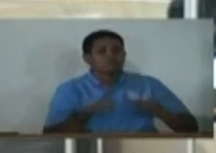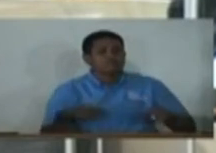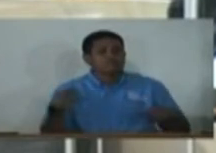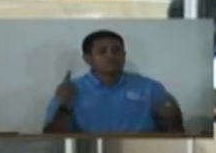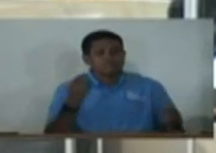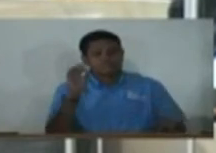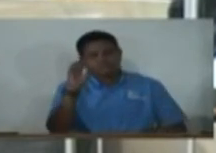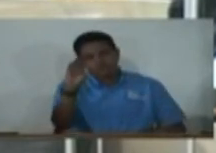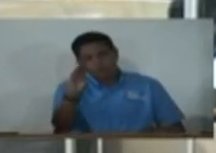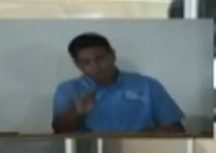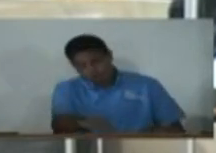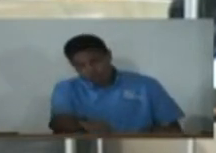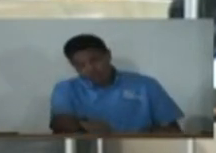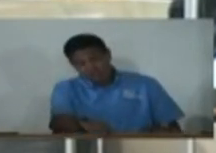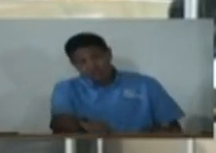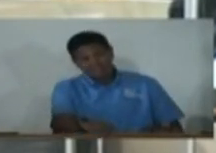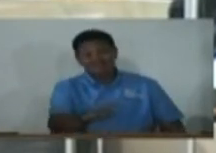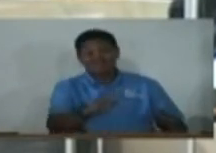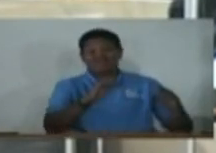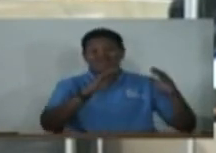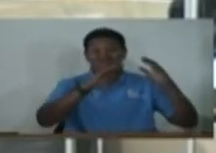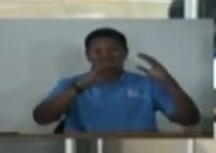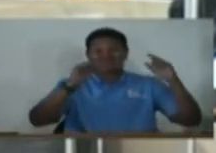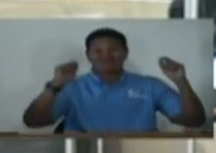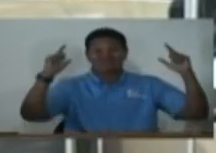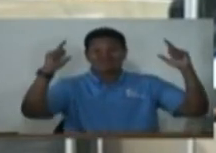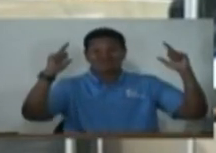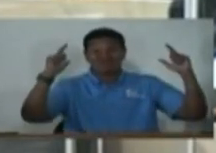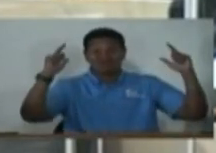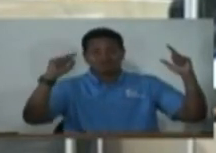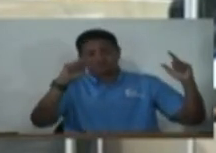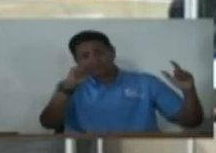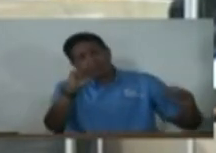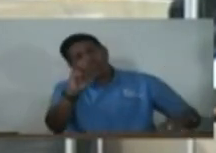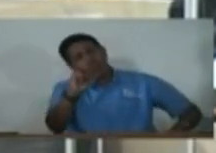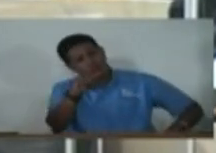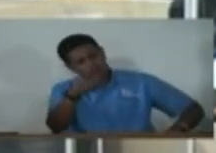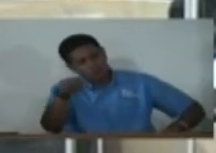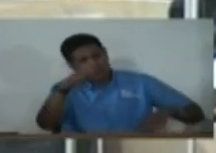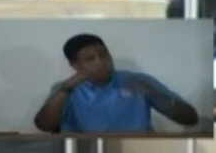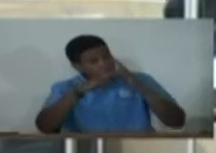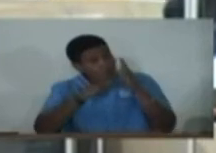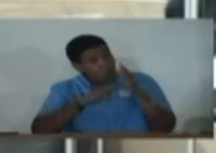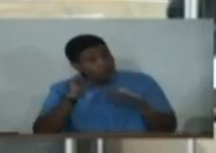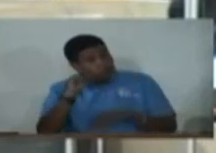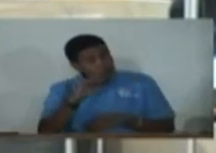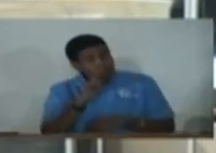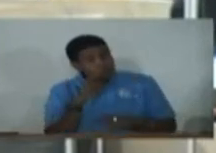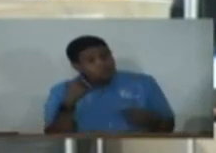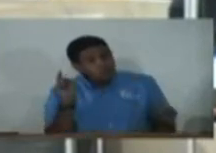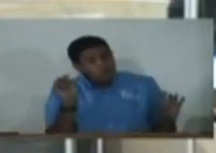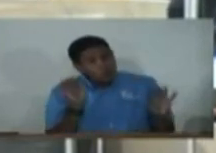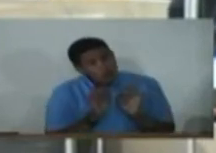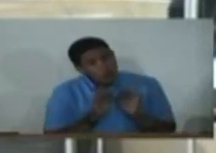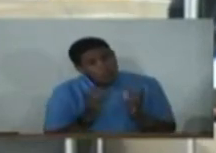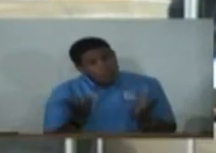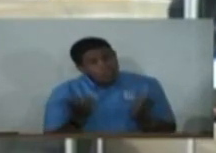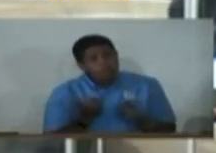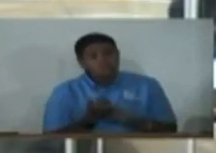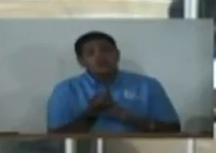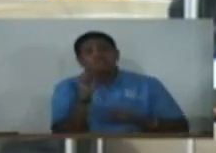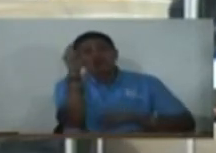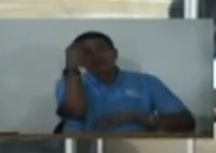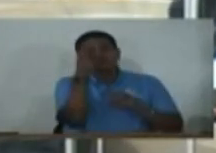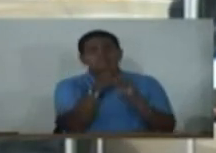February. As the graphs show, those measures have been successful. Madam Speaker, the government is